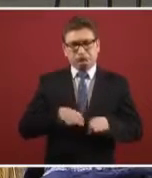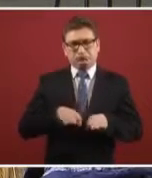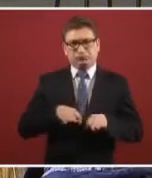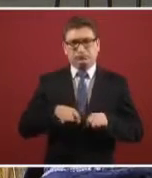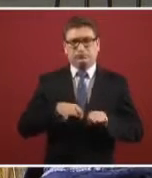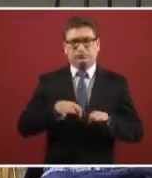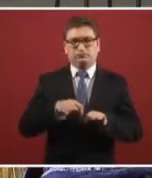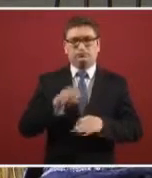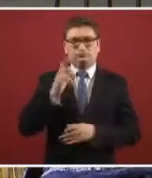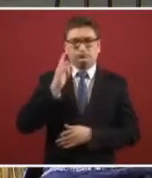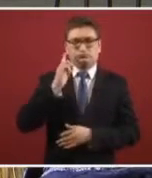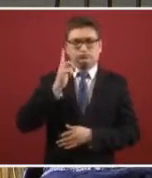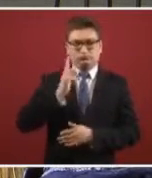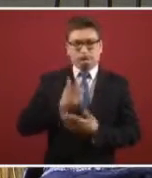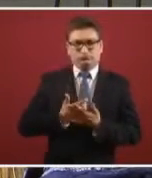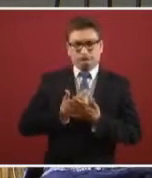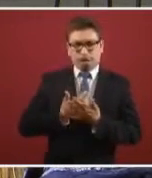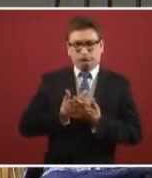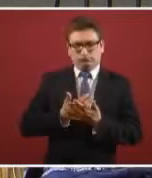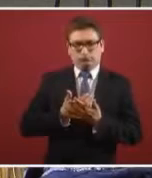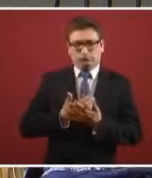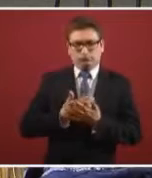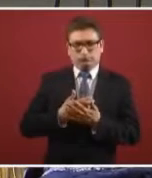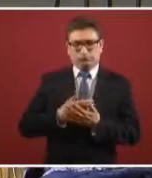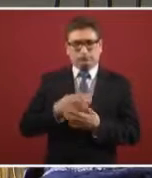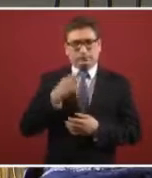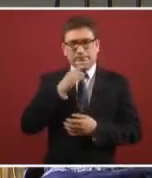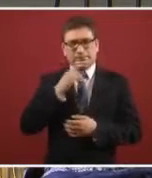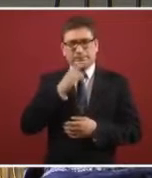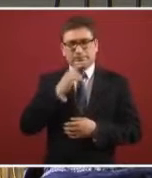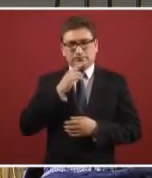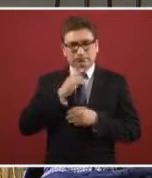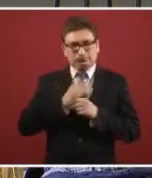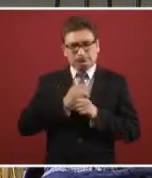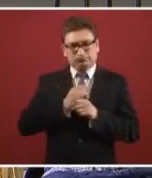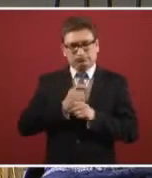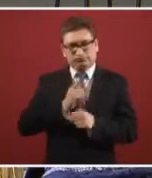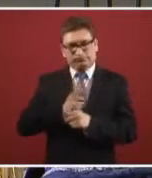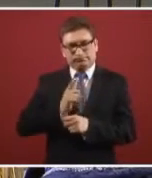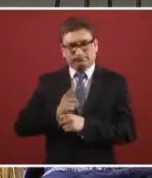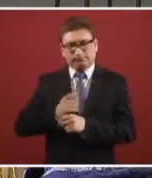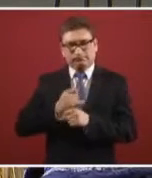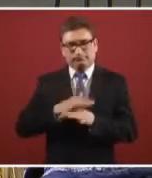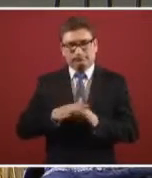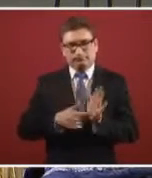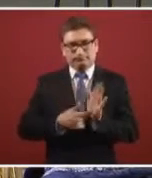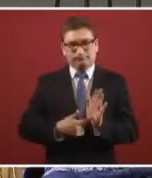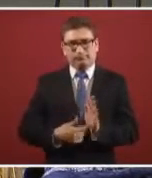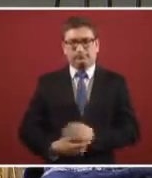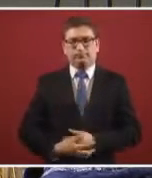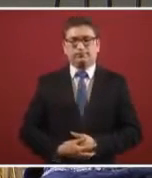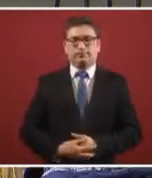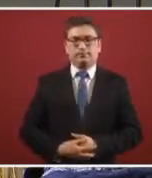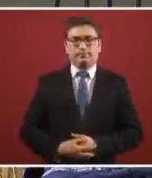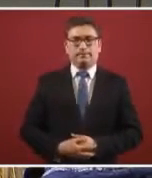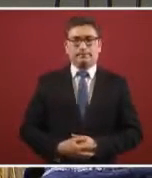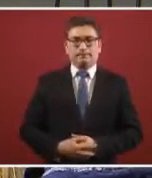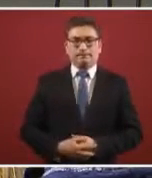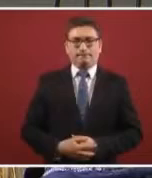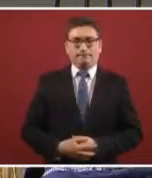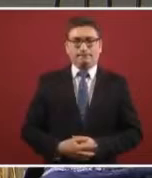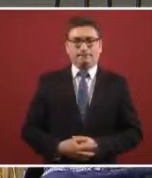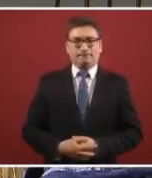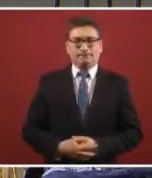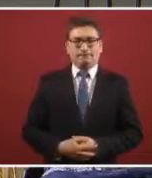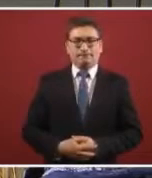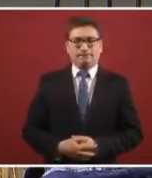espero se tenga Republic. pronto resultados. And I expect that soon we Porque will have se results están,